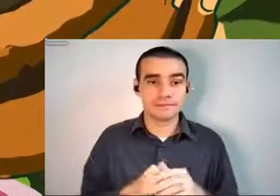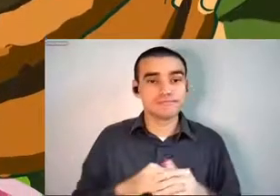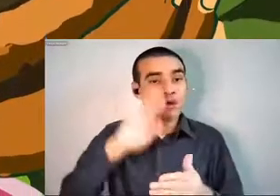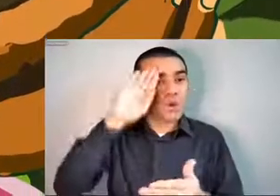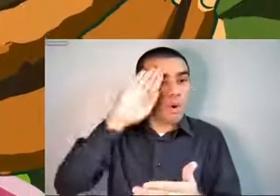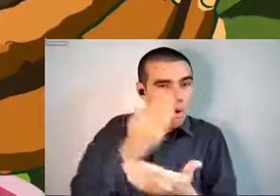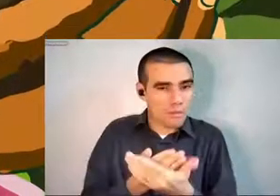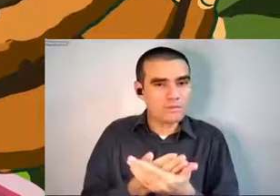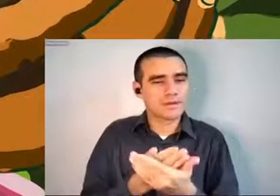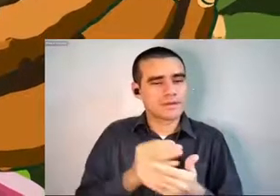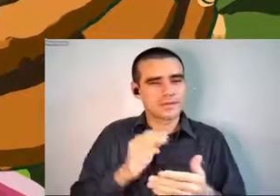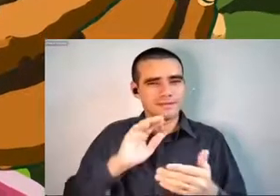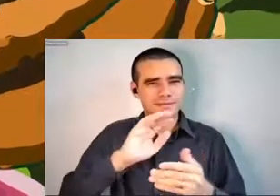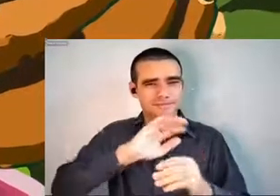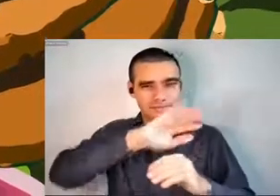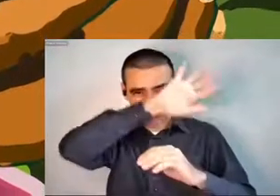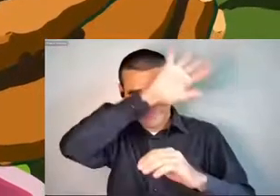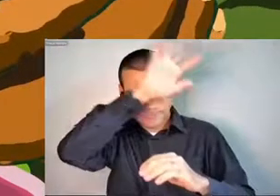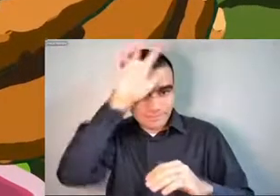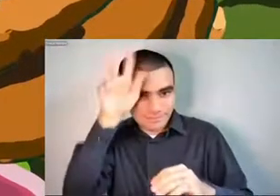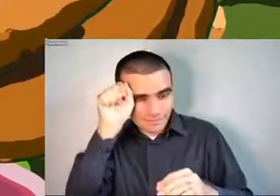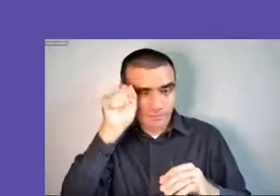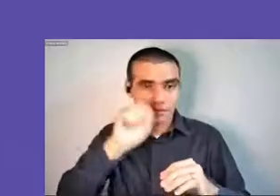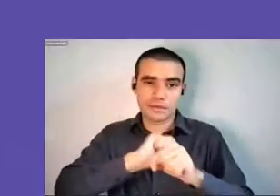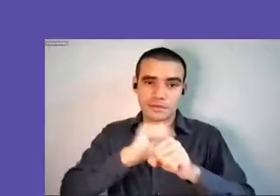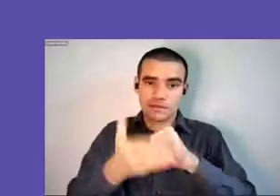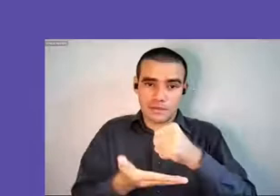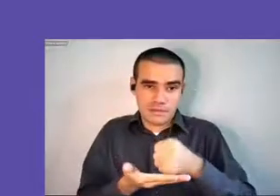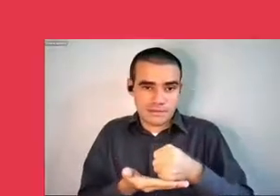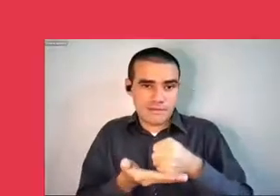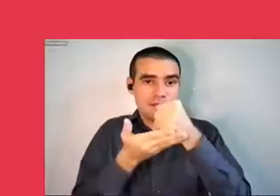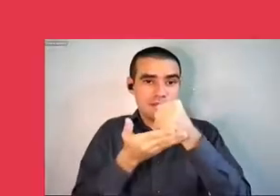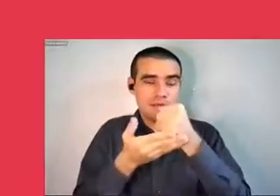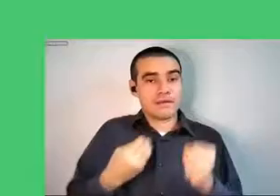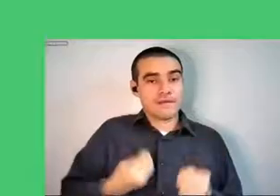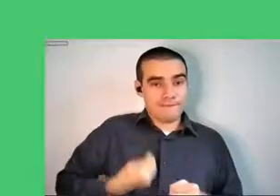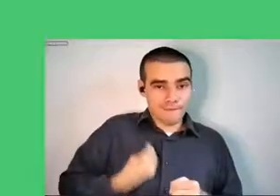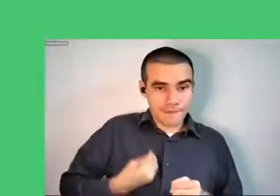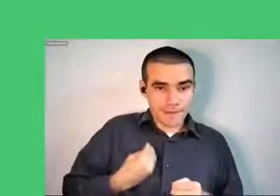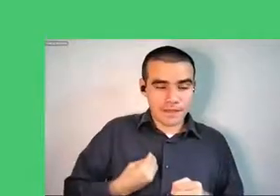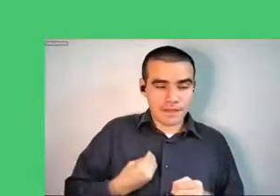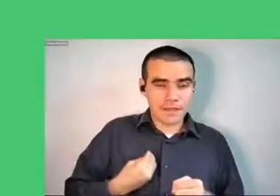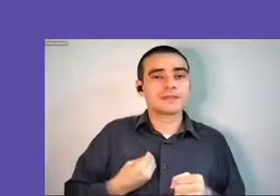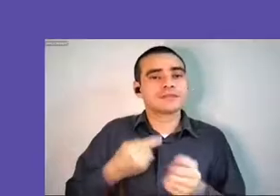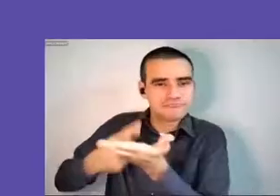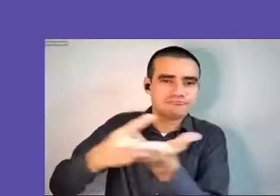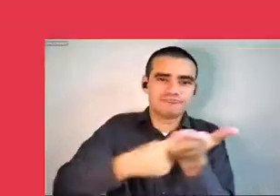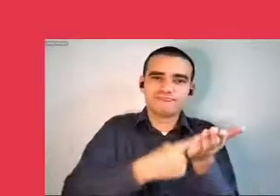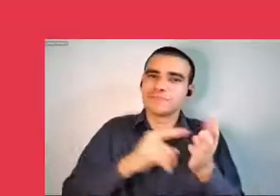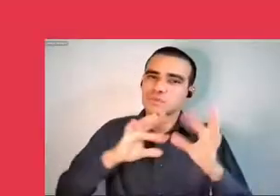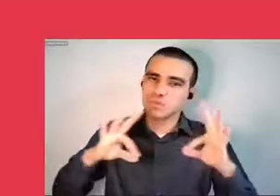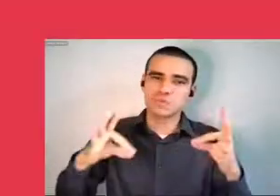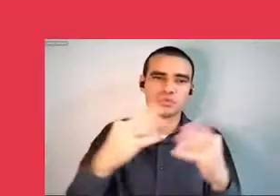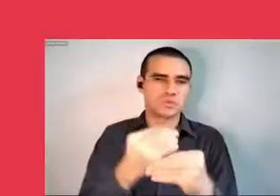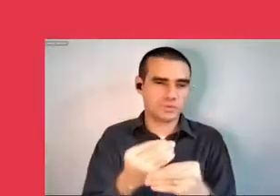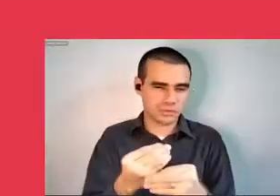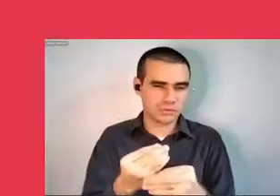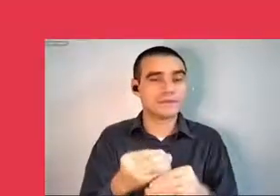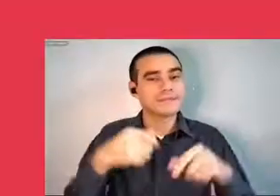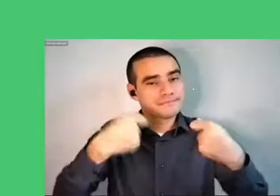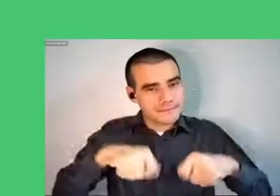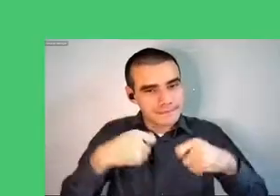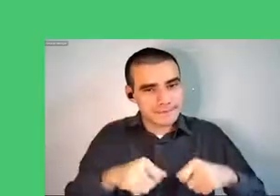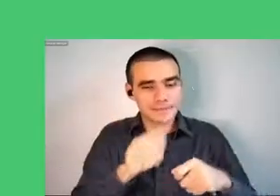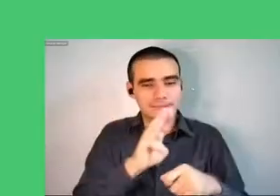that keeping this sustainable and alive, the Amazon, involves everybody here. We need to fix